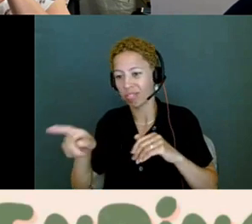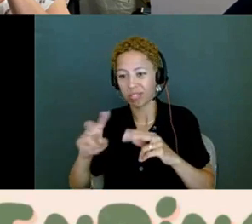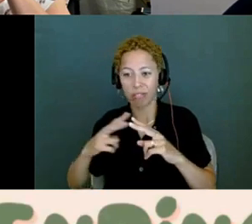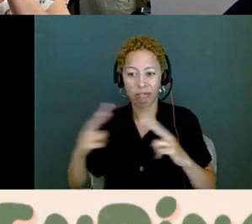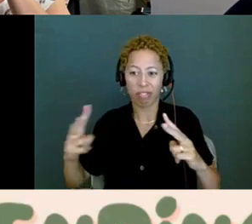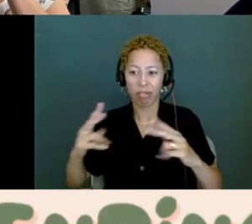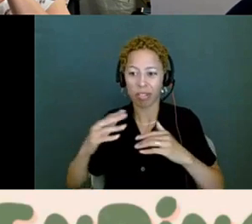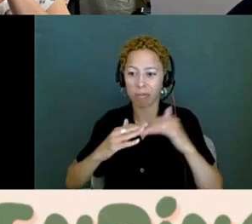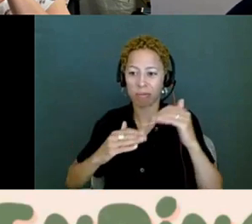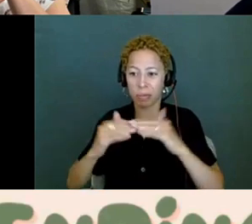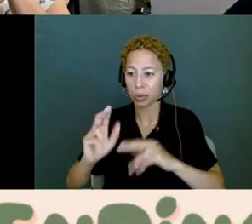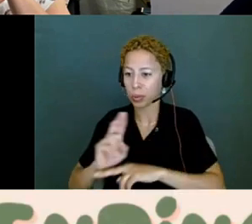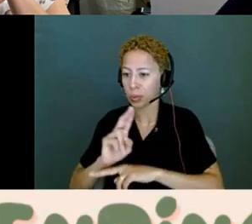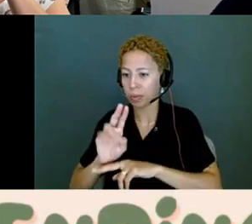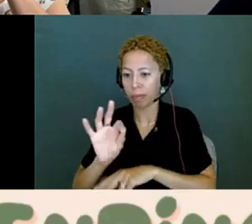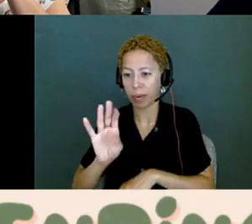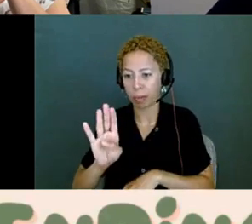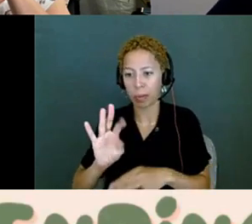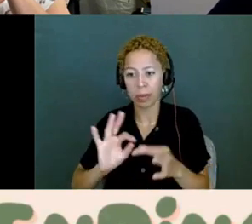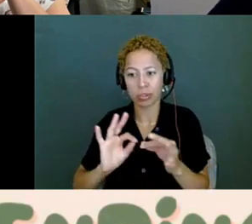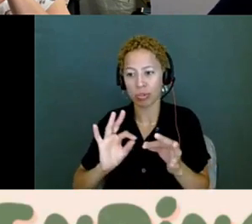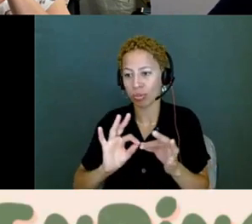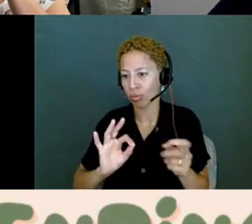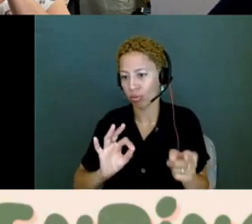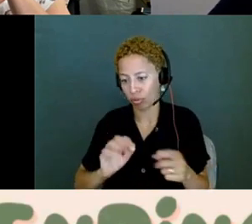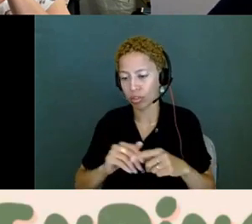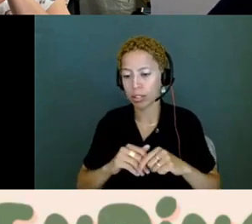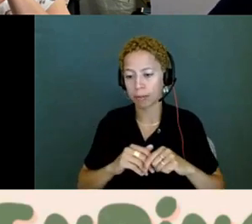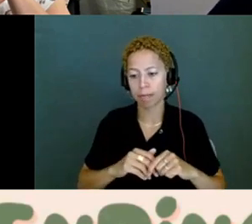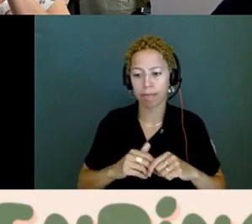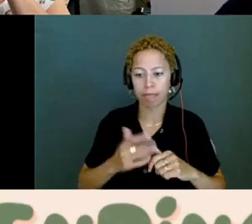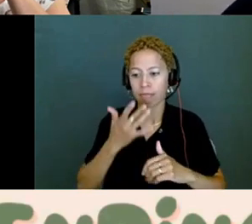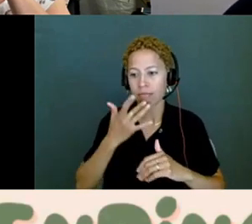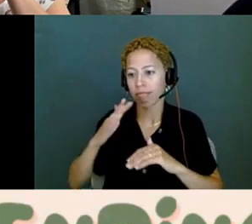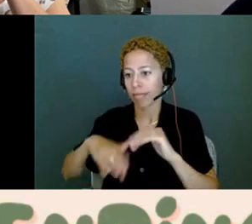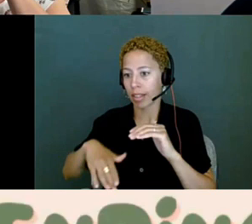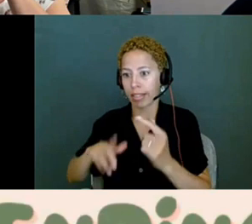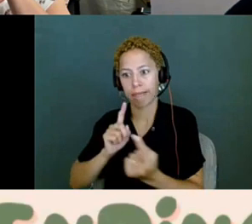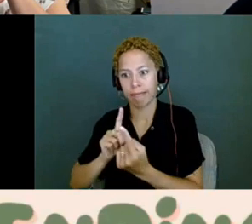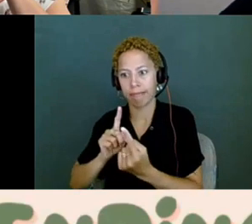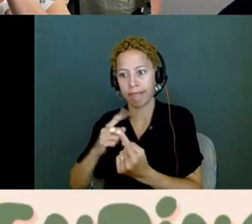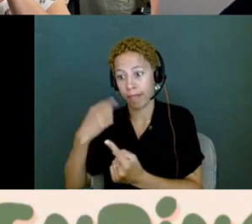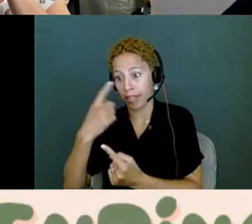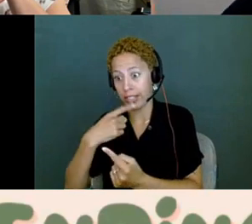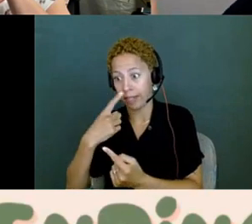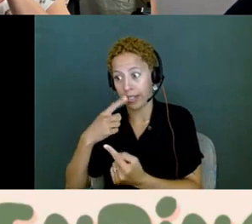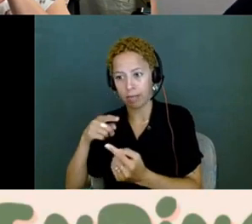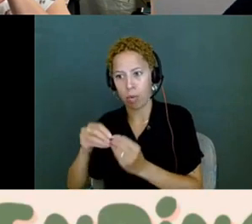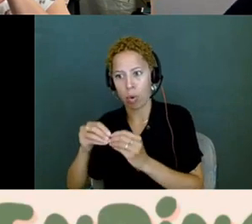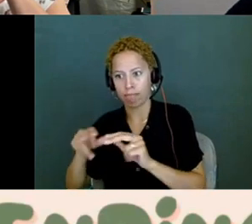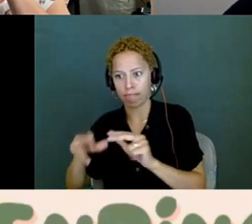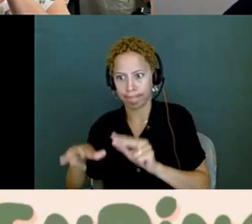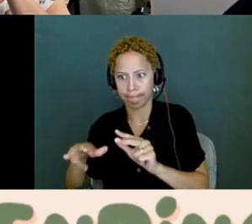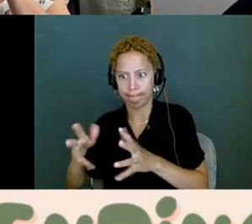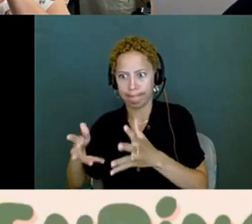to you through Facebook, more so than they would be face-to-face. And that's